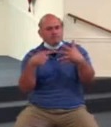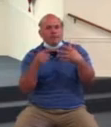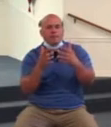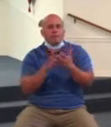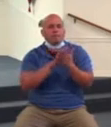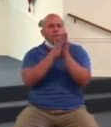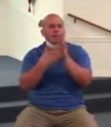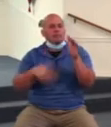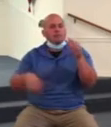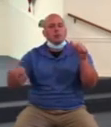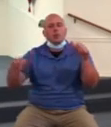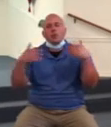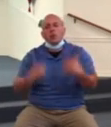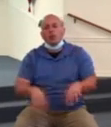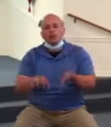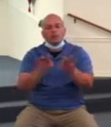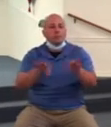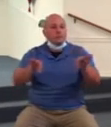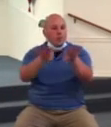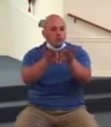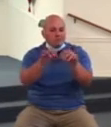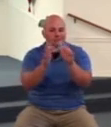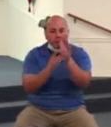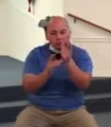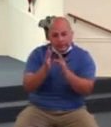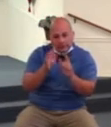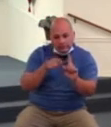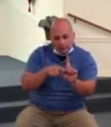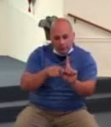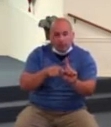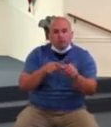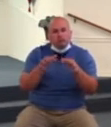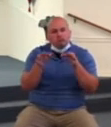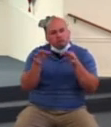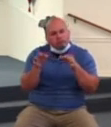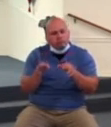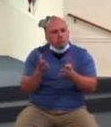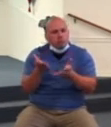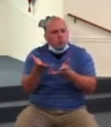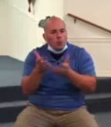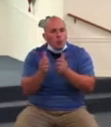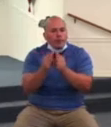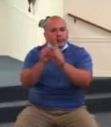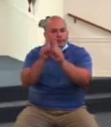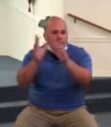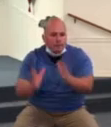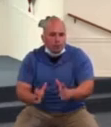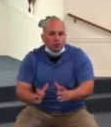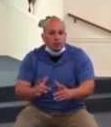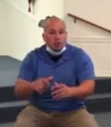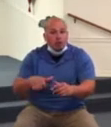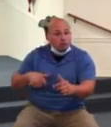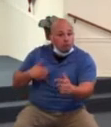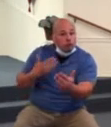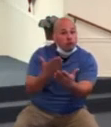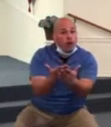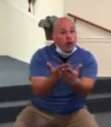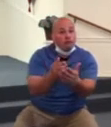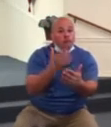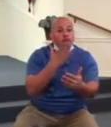That little story of Jesus prophesying to his 12 apostles that when they get to Jerusalem, he will be delivered over to the